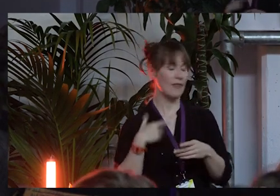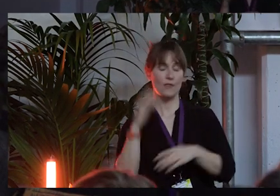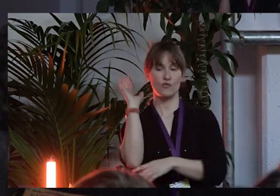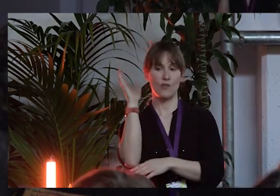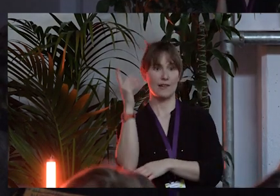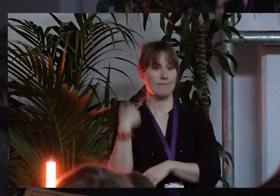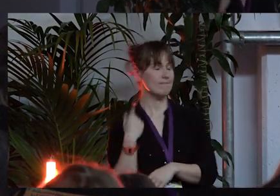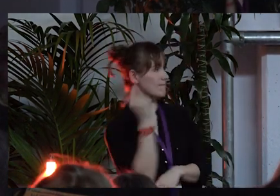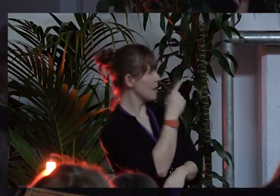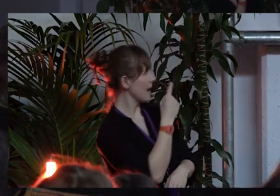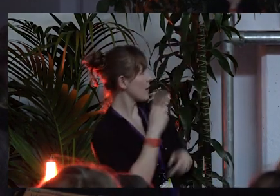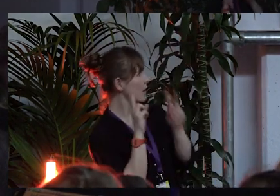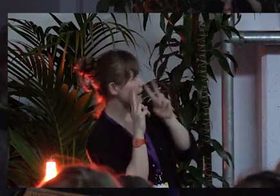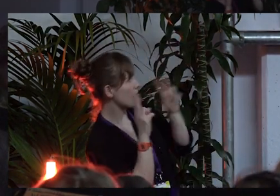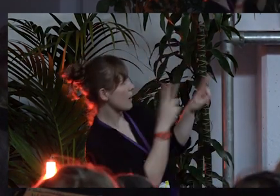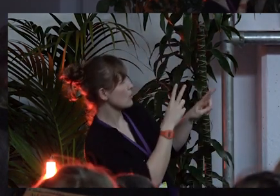what is home?